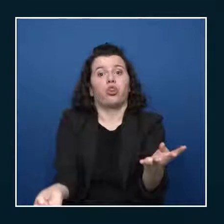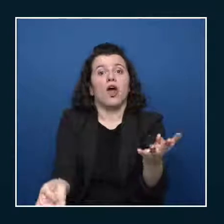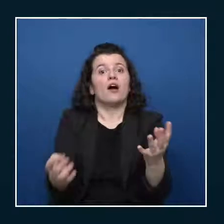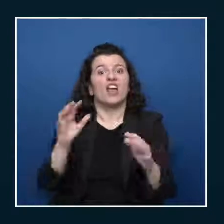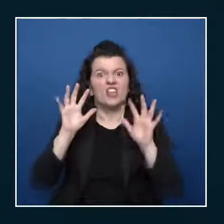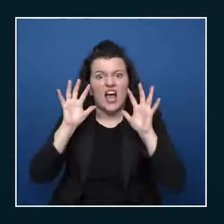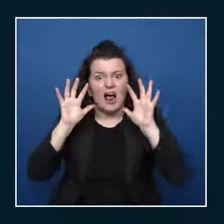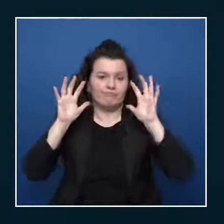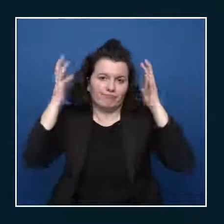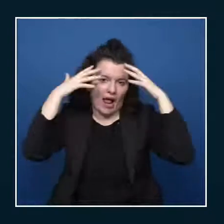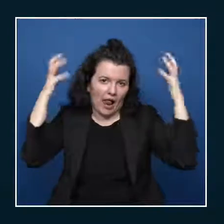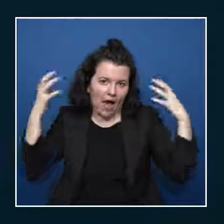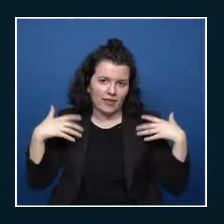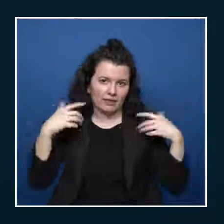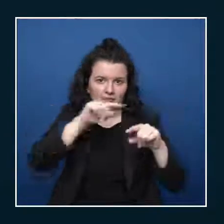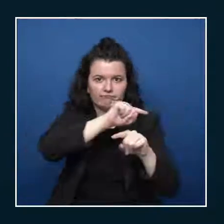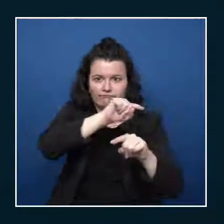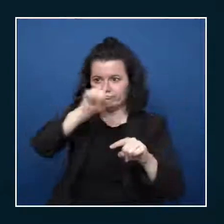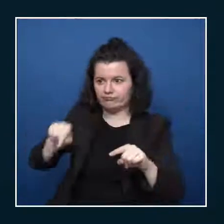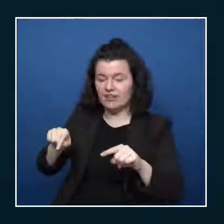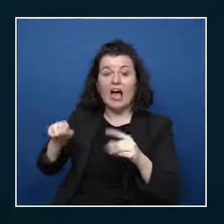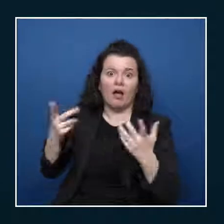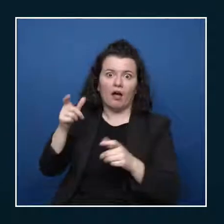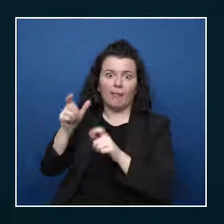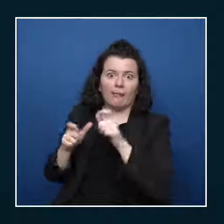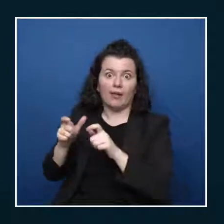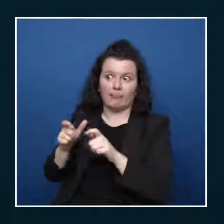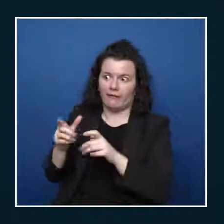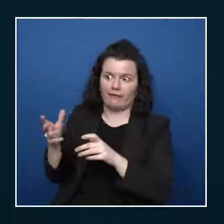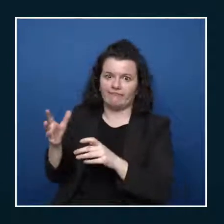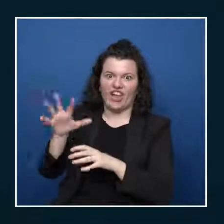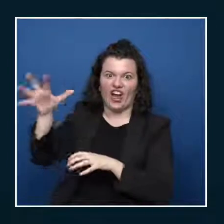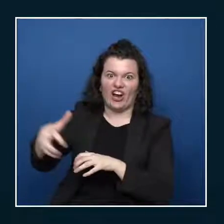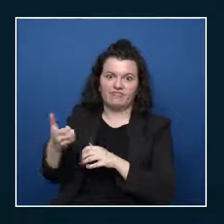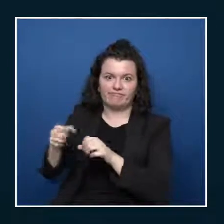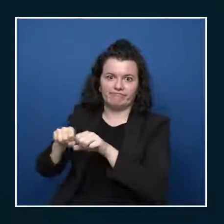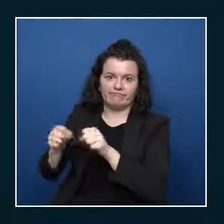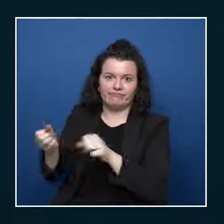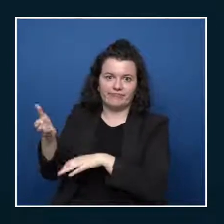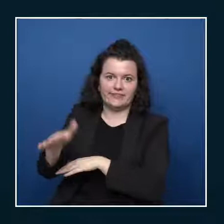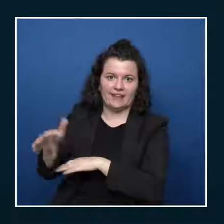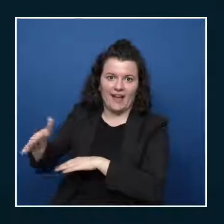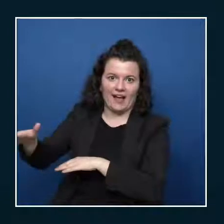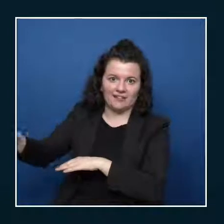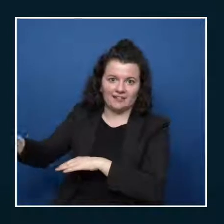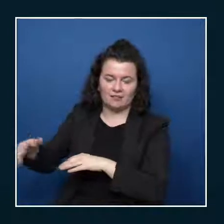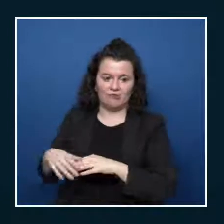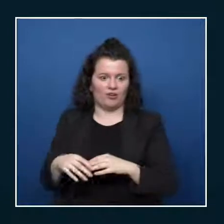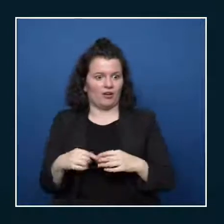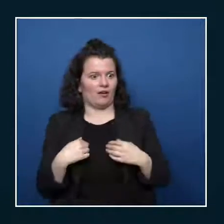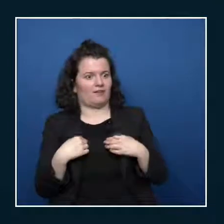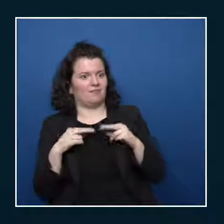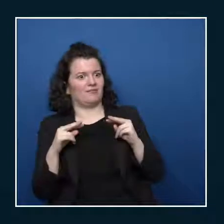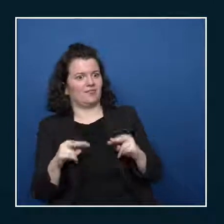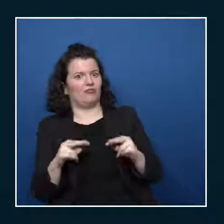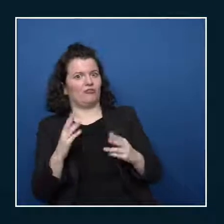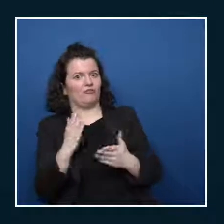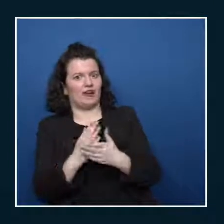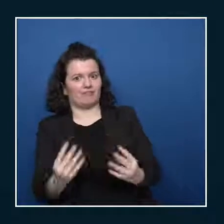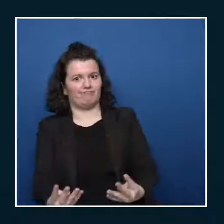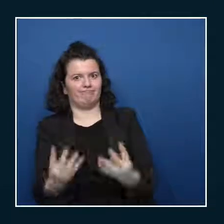"Oh, we should probably fix that." That is a problem, I guess. And they said the problem is that these devices are